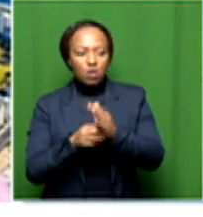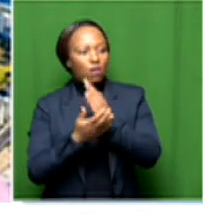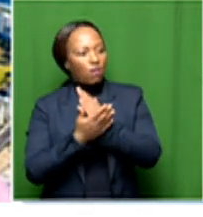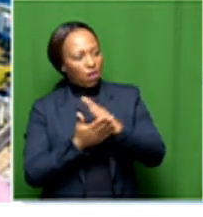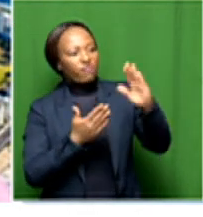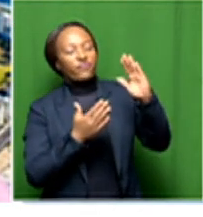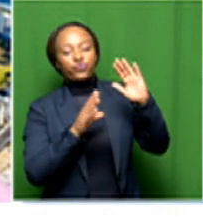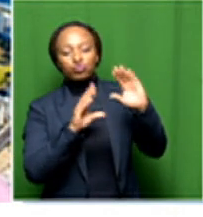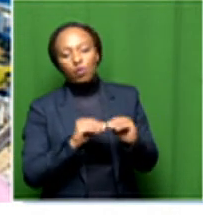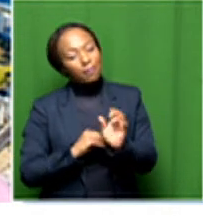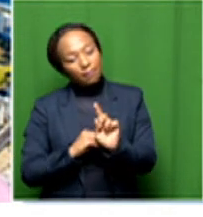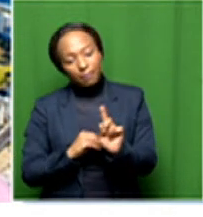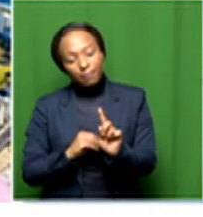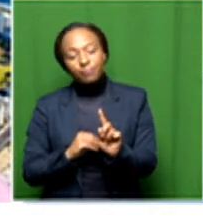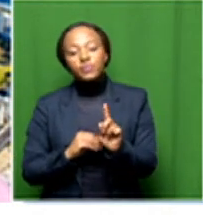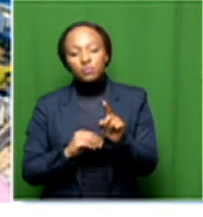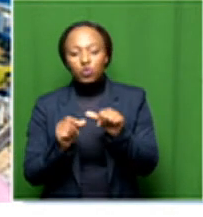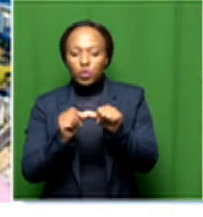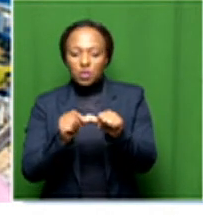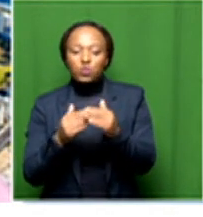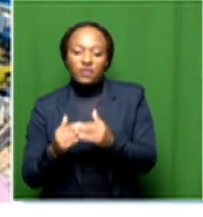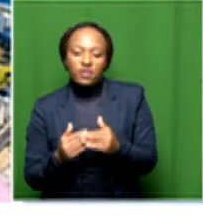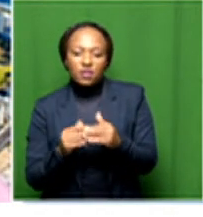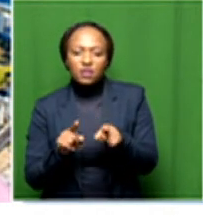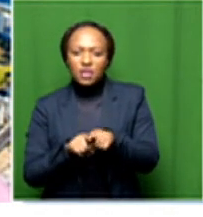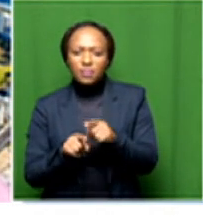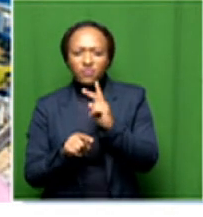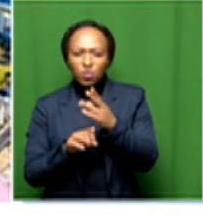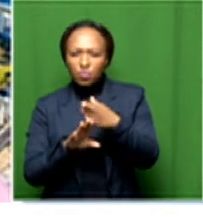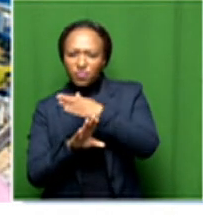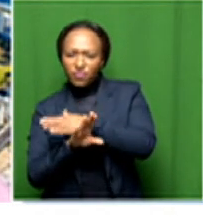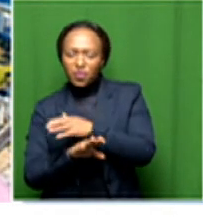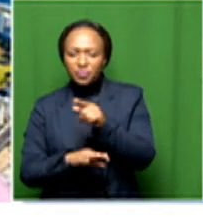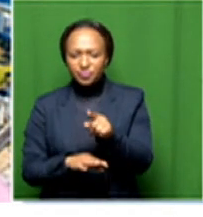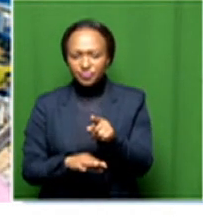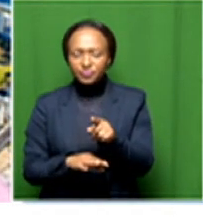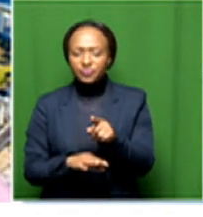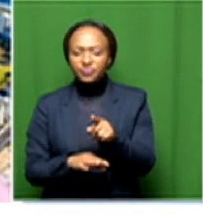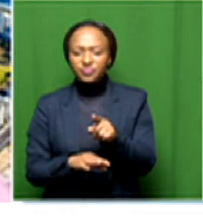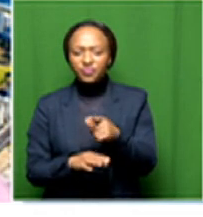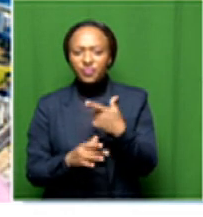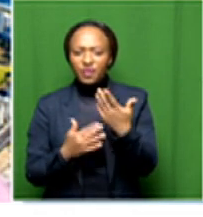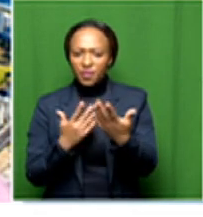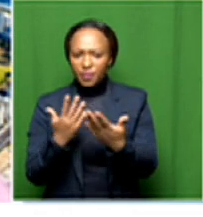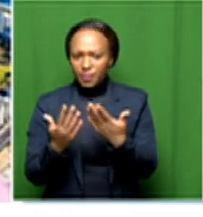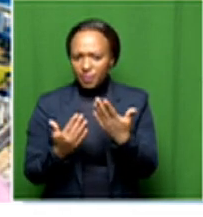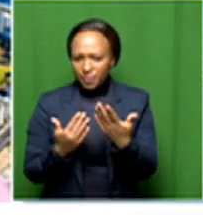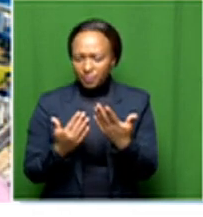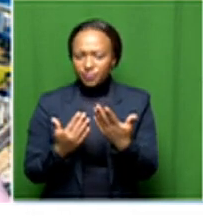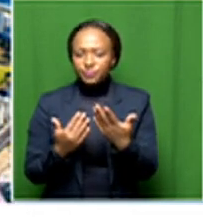yet. And if you look at previous global